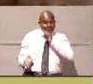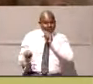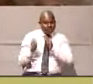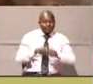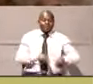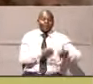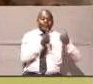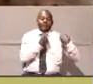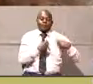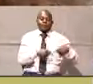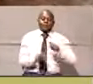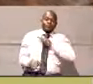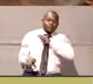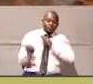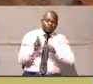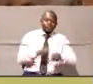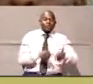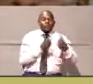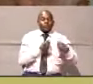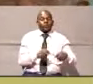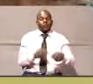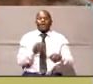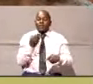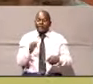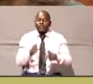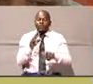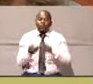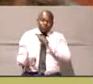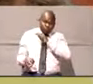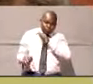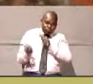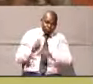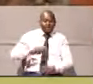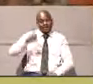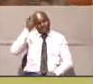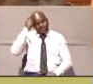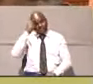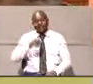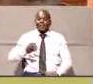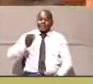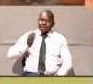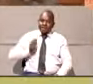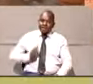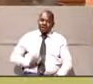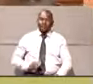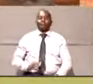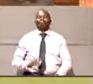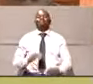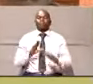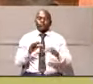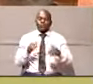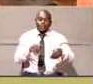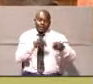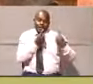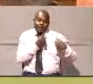heart, and the conversion of the heart. Once people are transformed, the mind, the attitude, the emotions, that is the